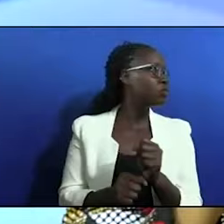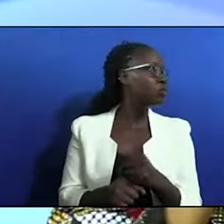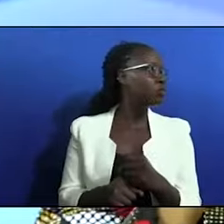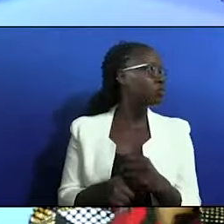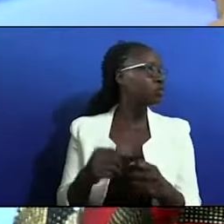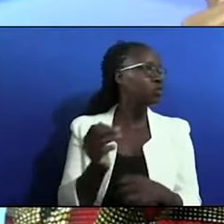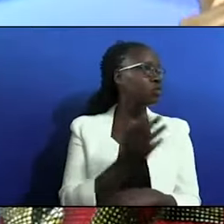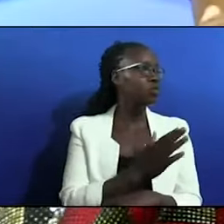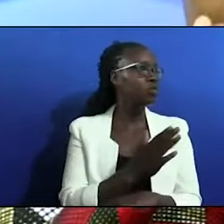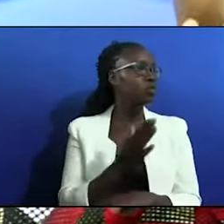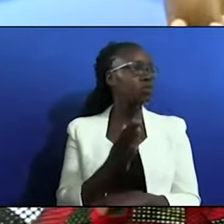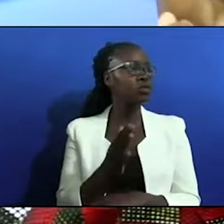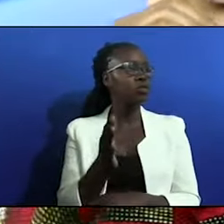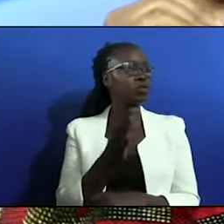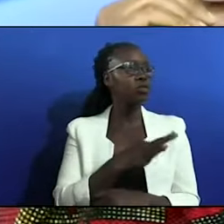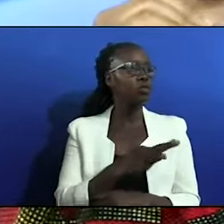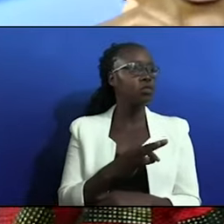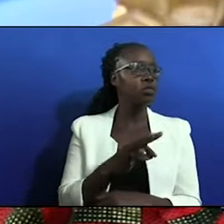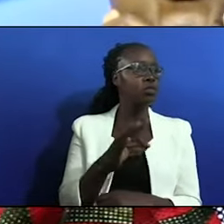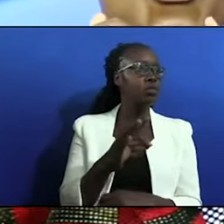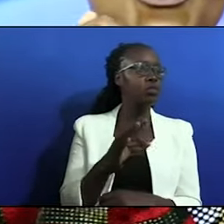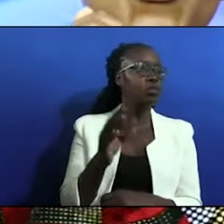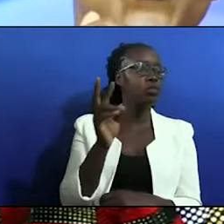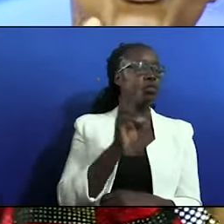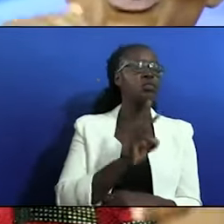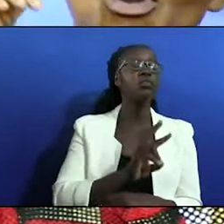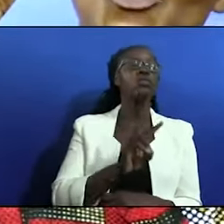You will never regret.